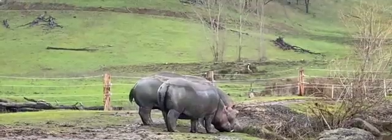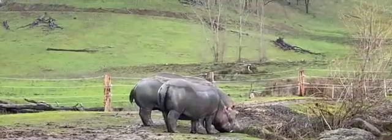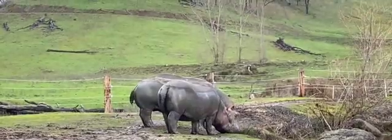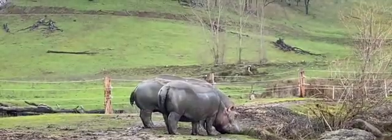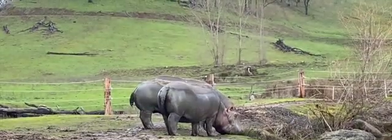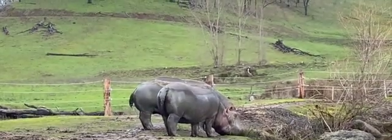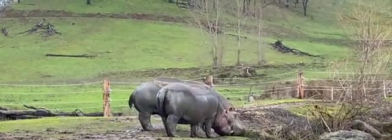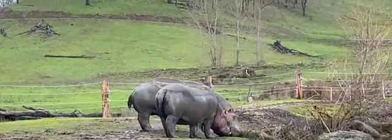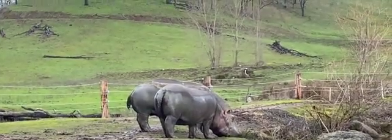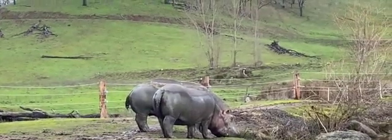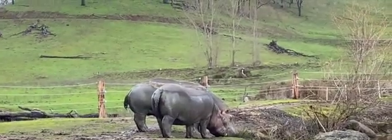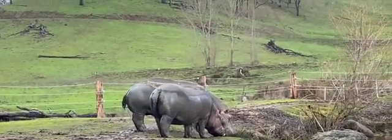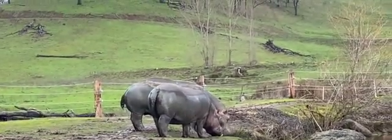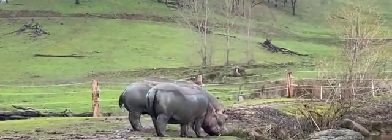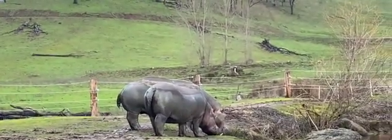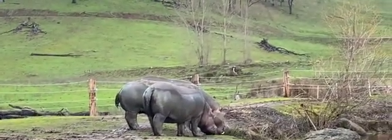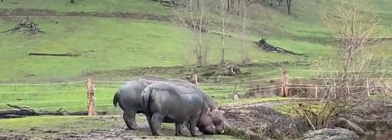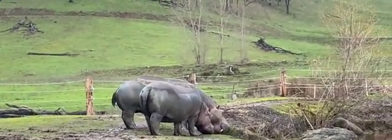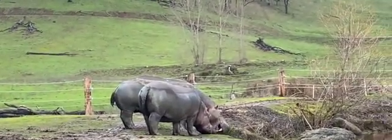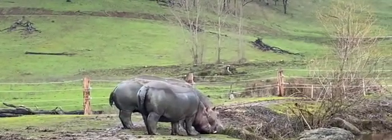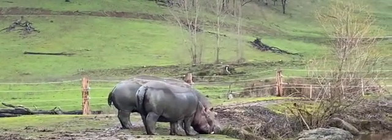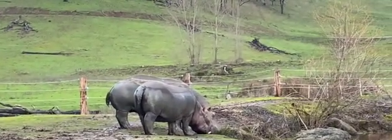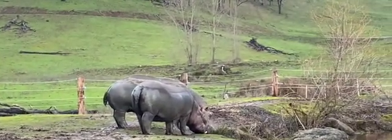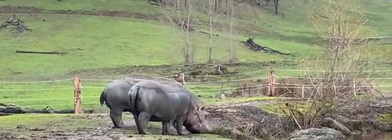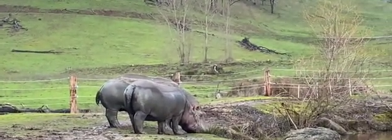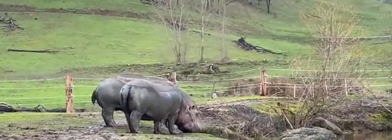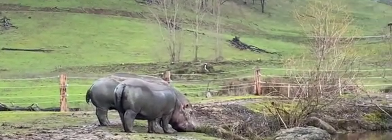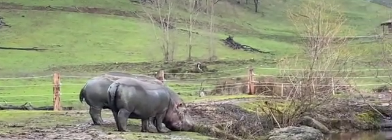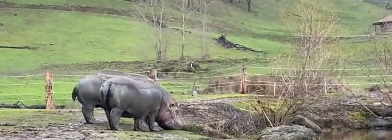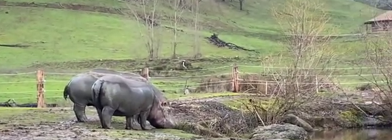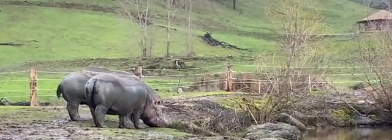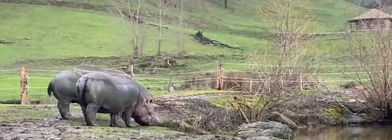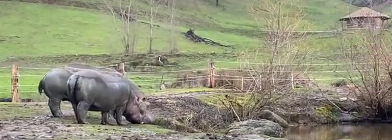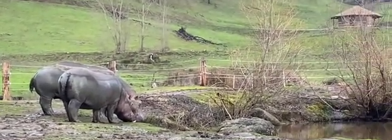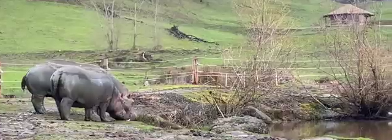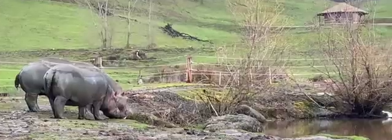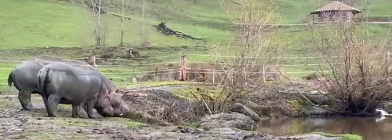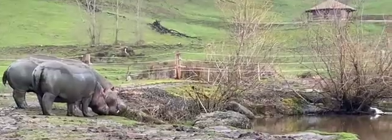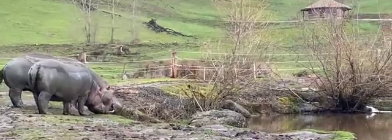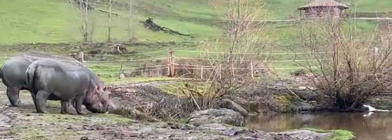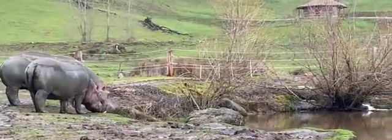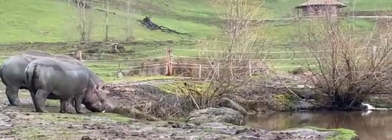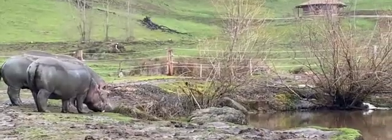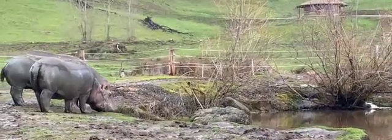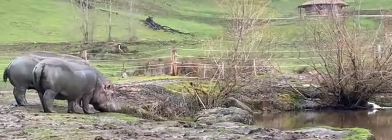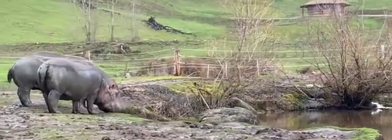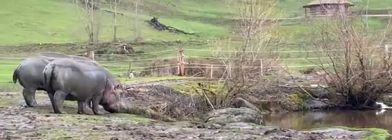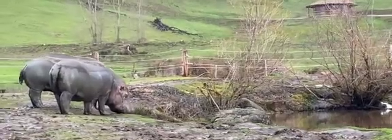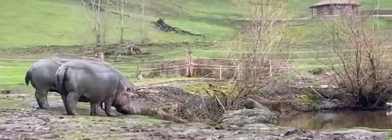The hippos woke up. Chowing down, it's mealtime.